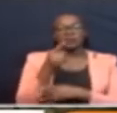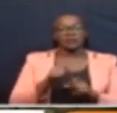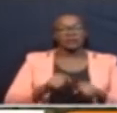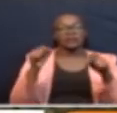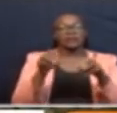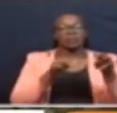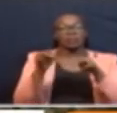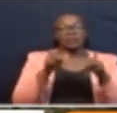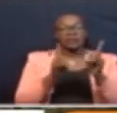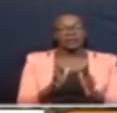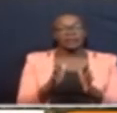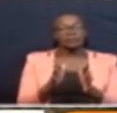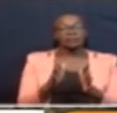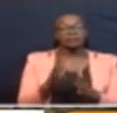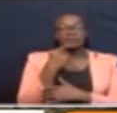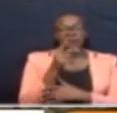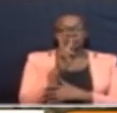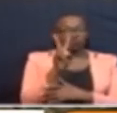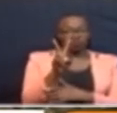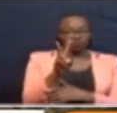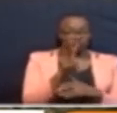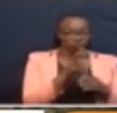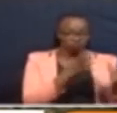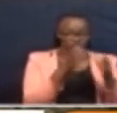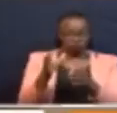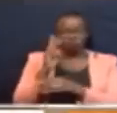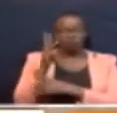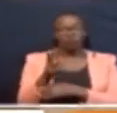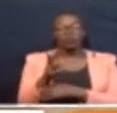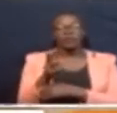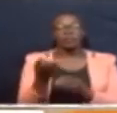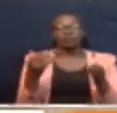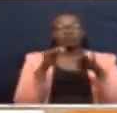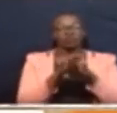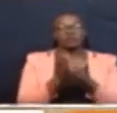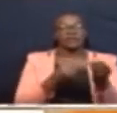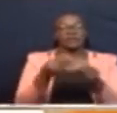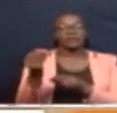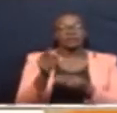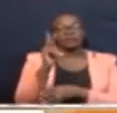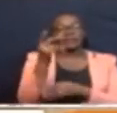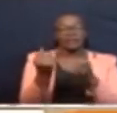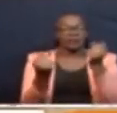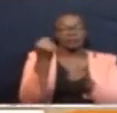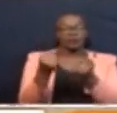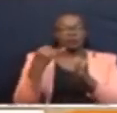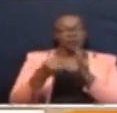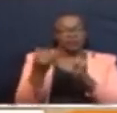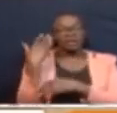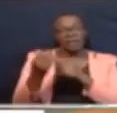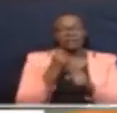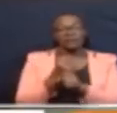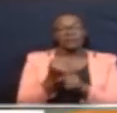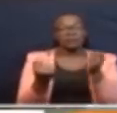International, Colin Corderay, the two brands will be key in revving up their sales in Kenya's motor industry. Last year,